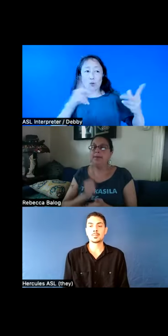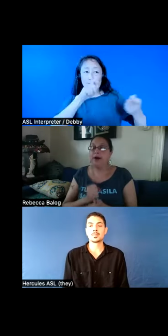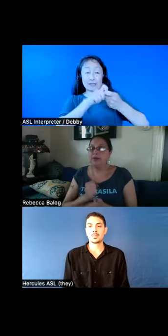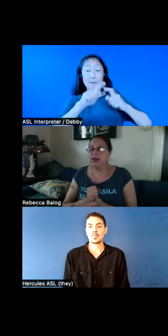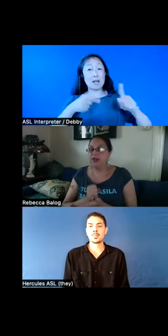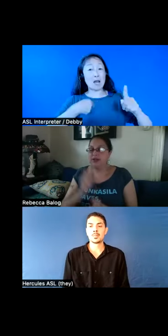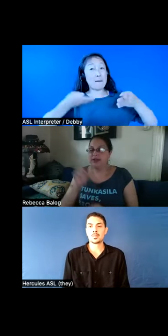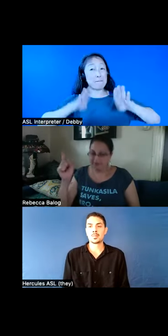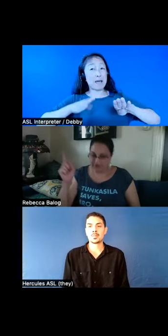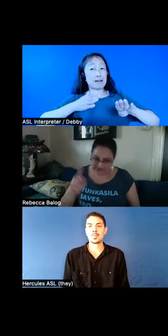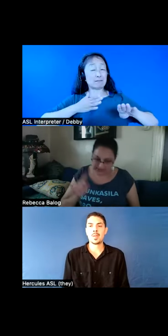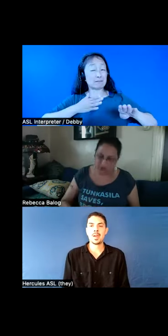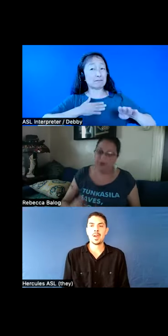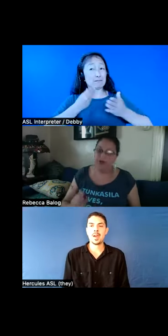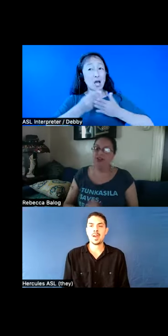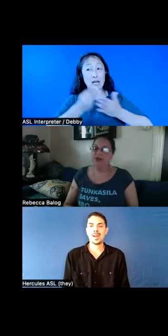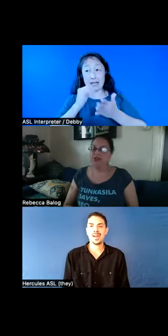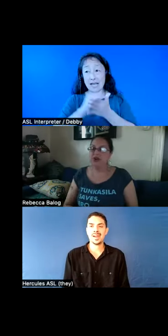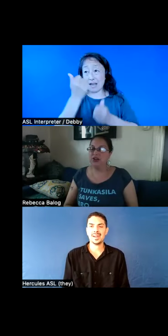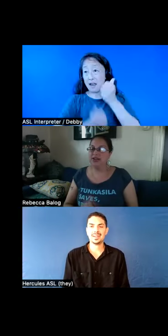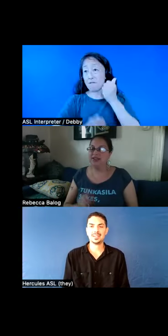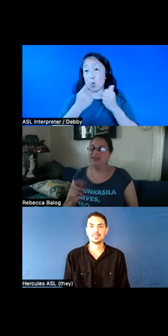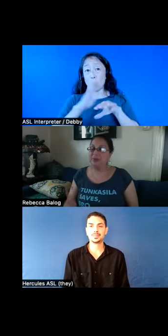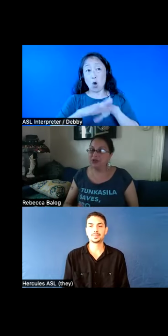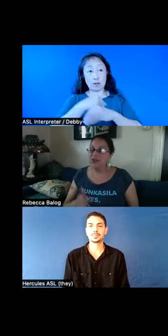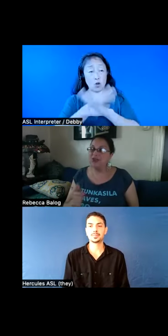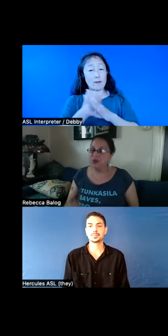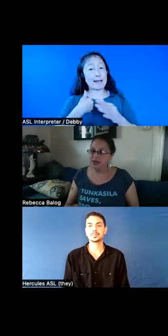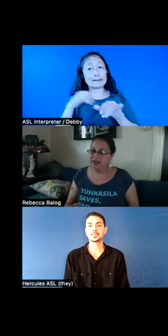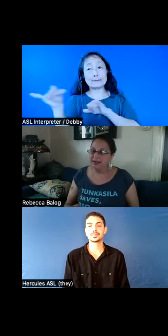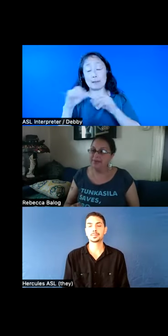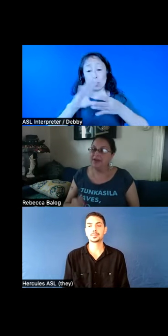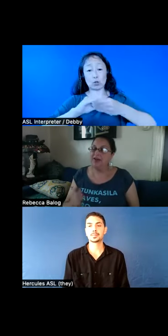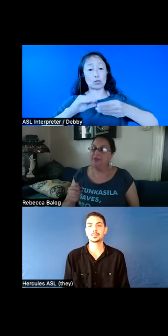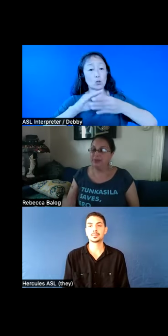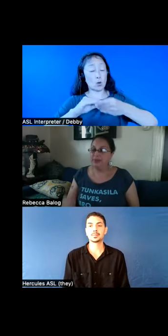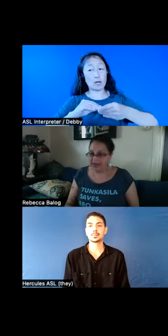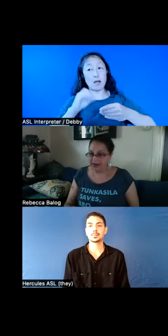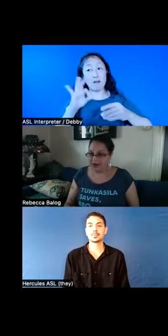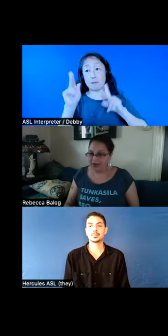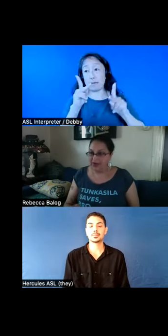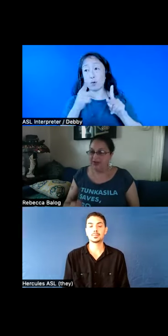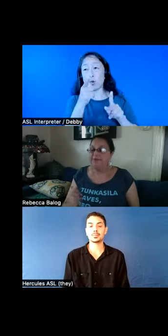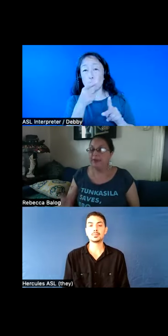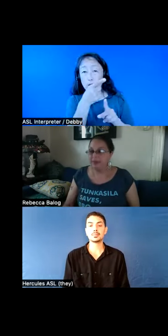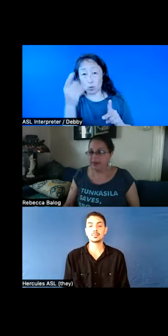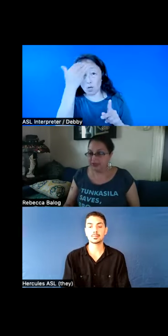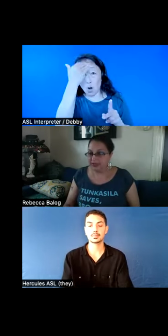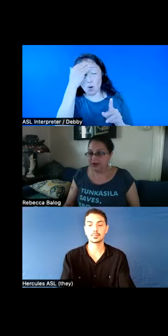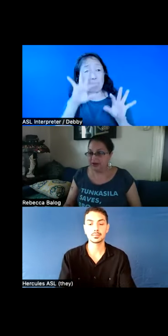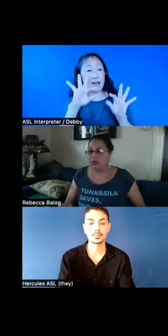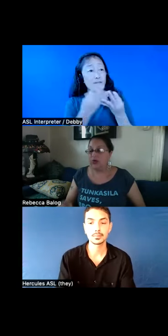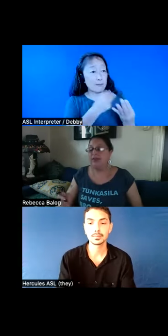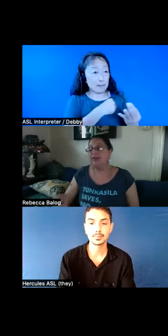my bottom dollar that every single person on this call has a similar story of people they know, family members